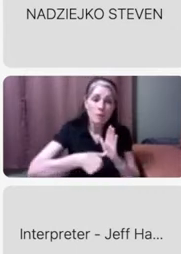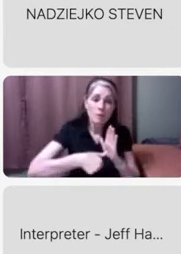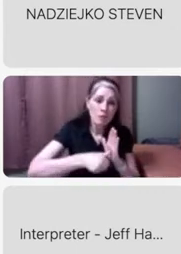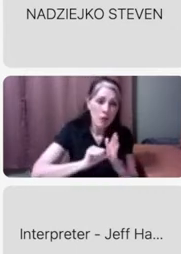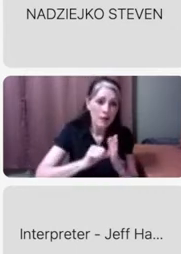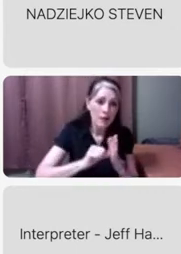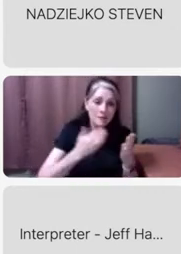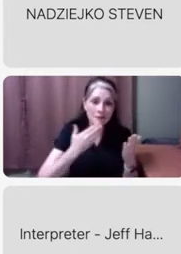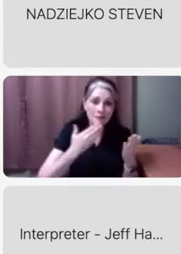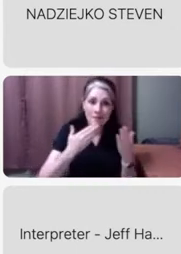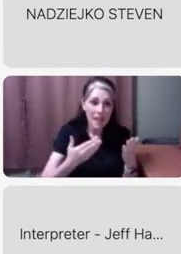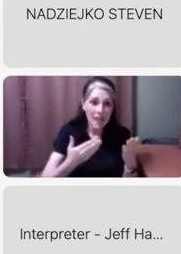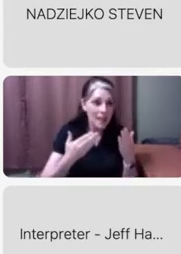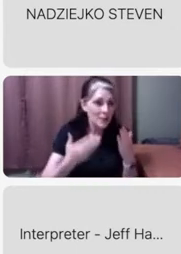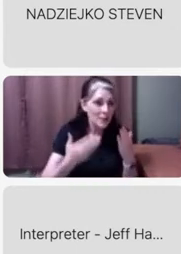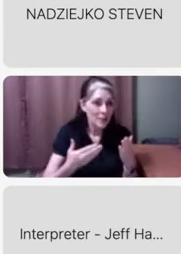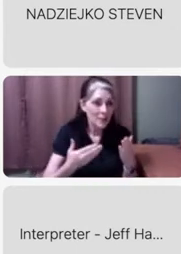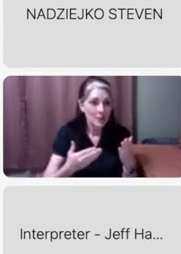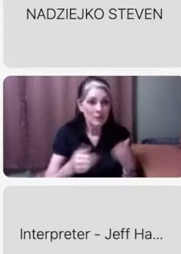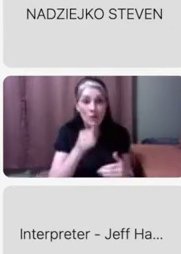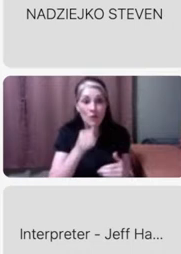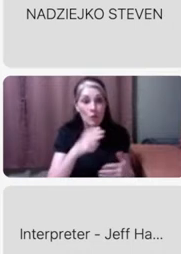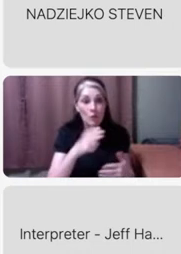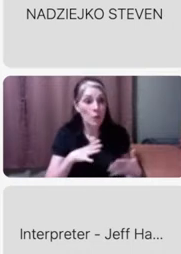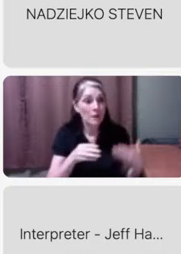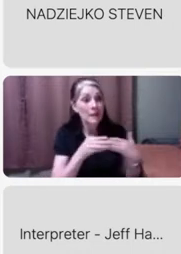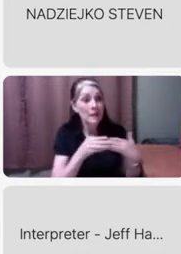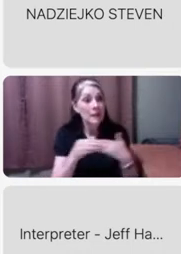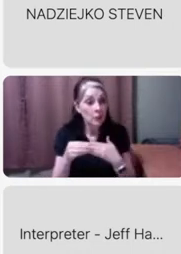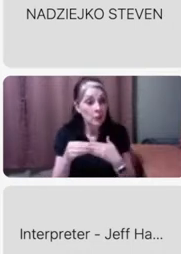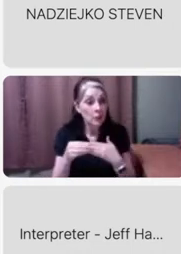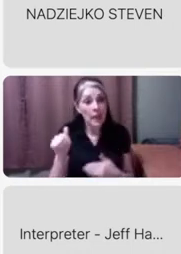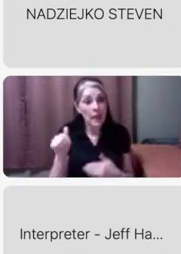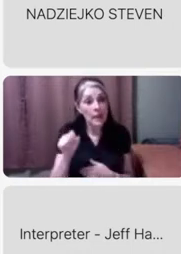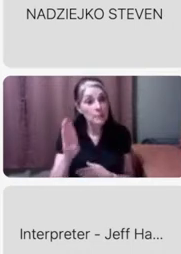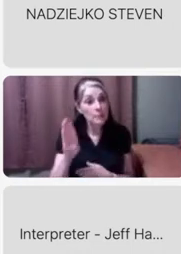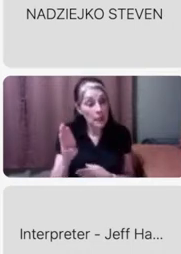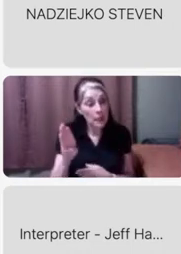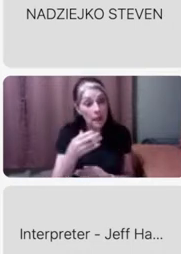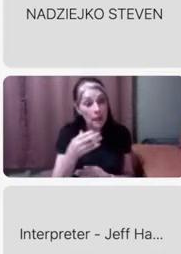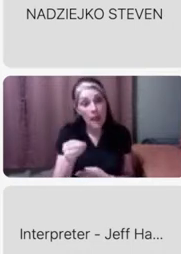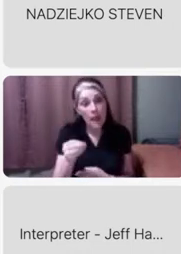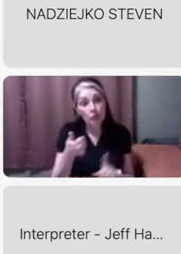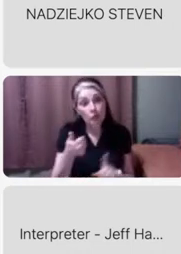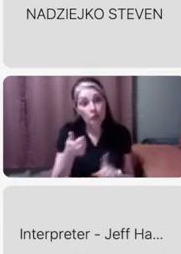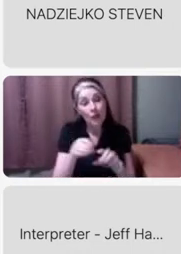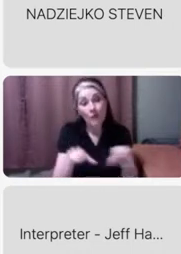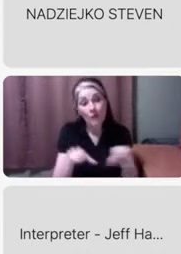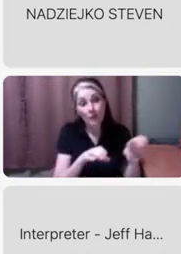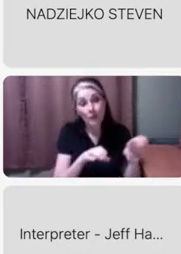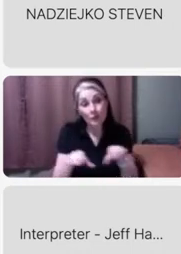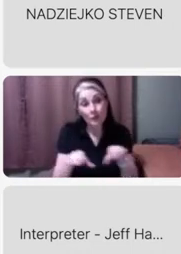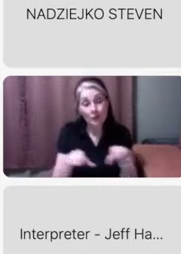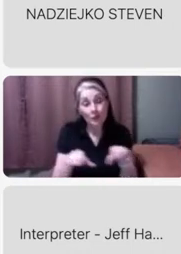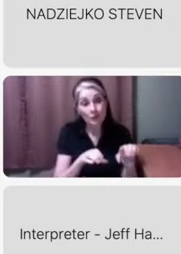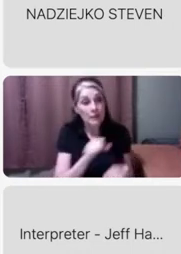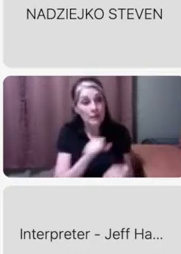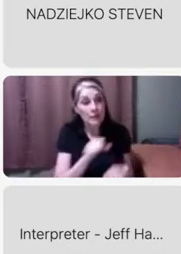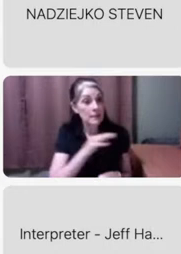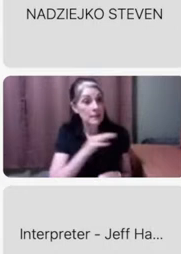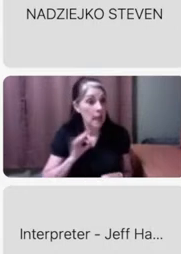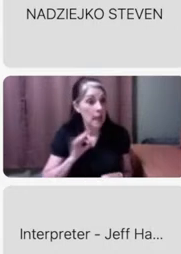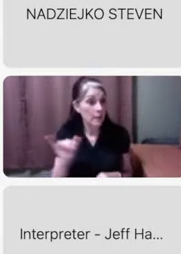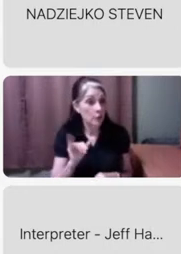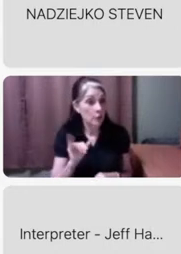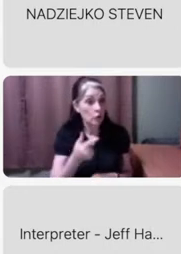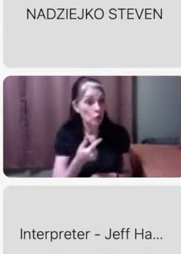your ladies leadership uh as asb and uh what you guys are doing and to the staff at uh grand terrace high school i